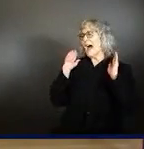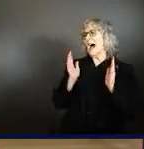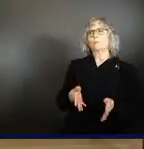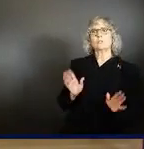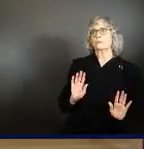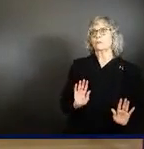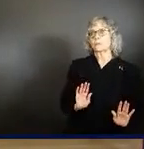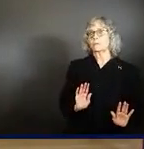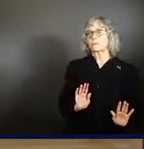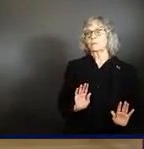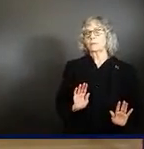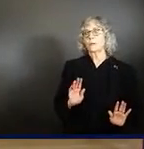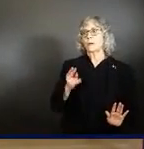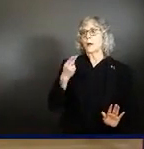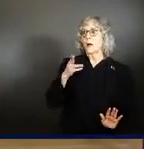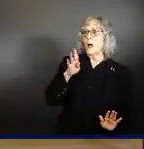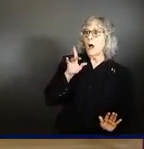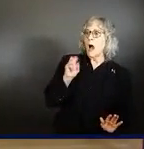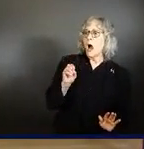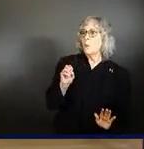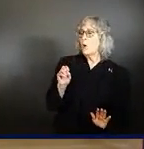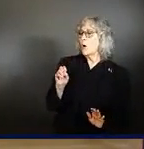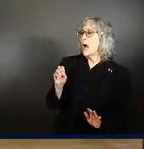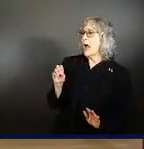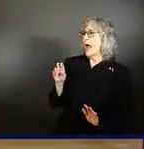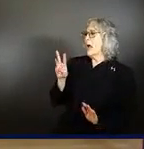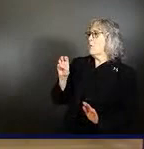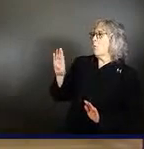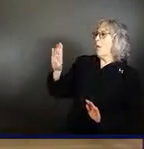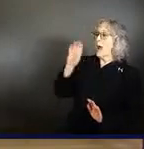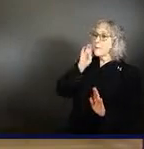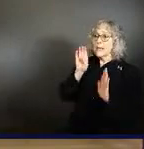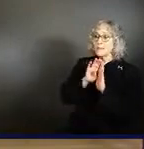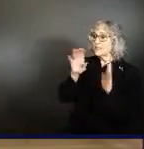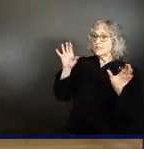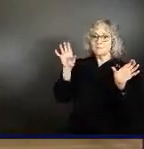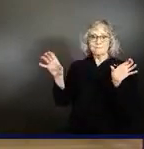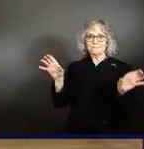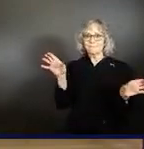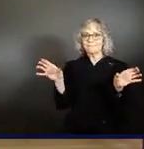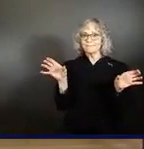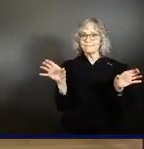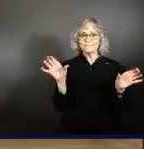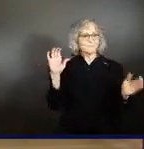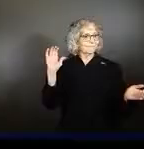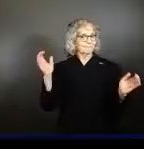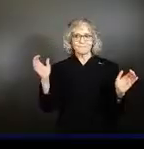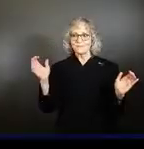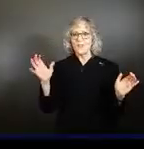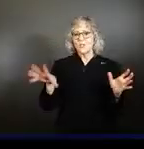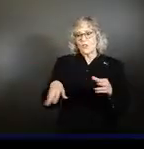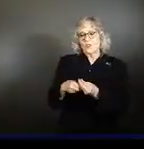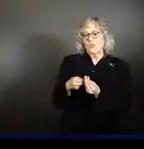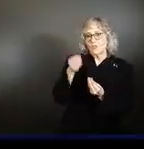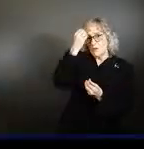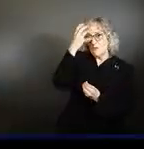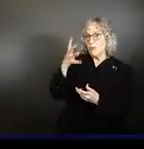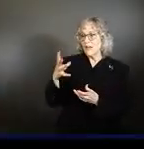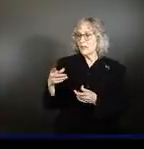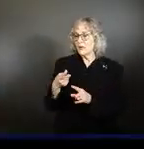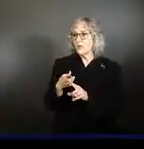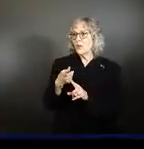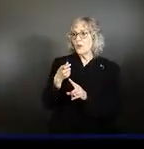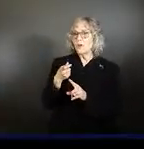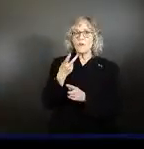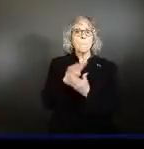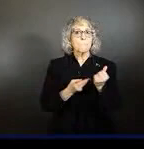can already put Hubble and Webb images side by side, and you see that there's additional information that you can get